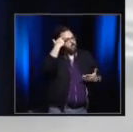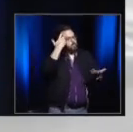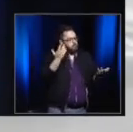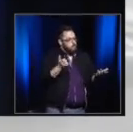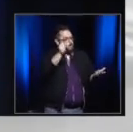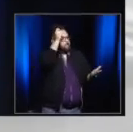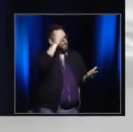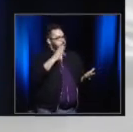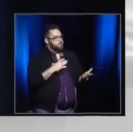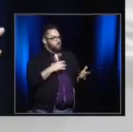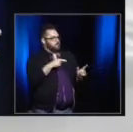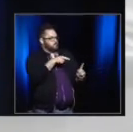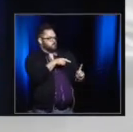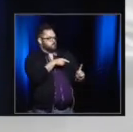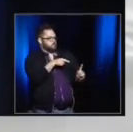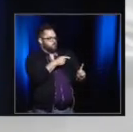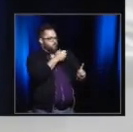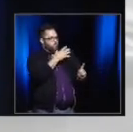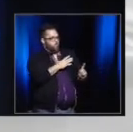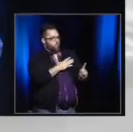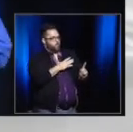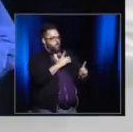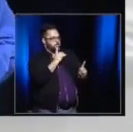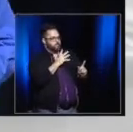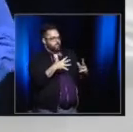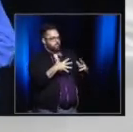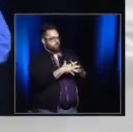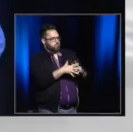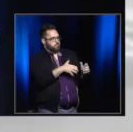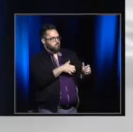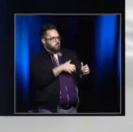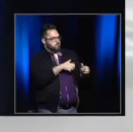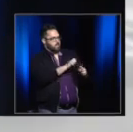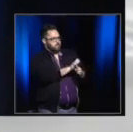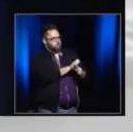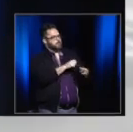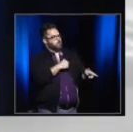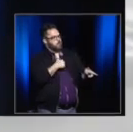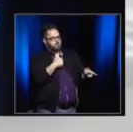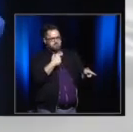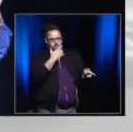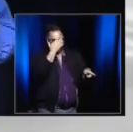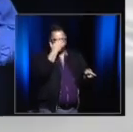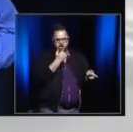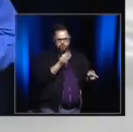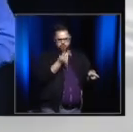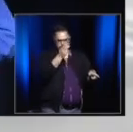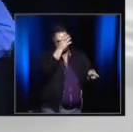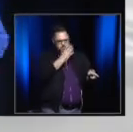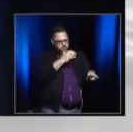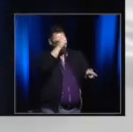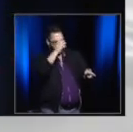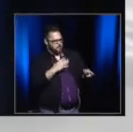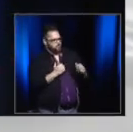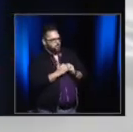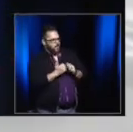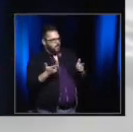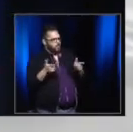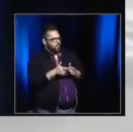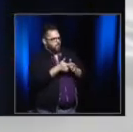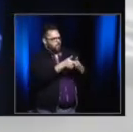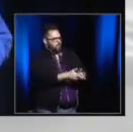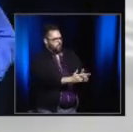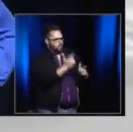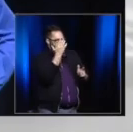shouldn't be hanging around together in a friendly way, but they were. So we consider the biggest, most important day in the history of our project,